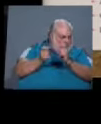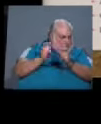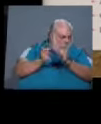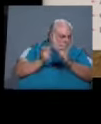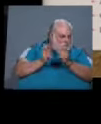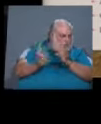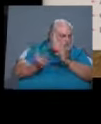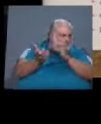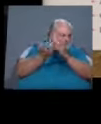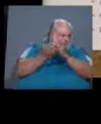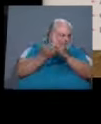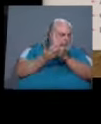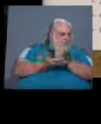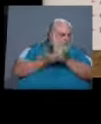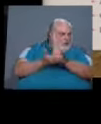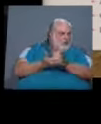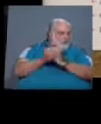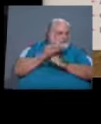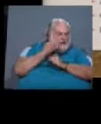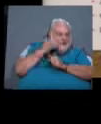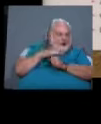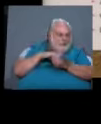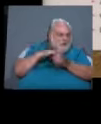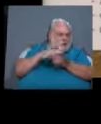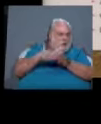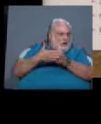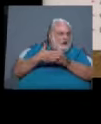to help